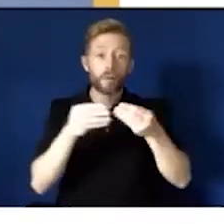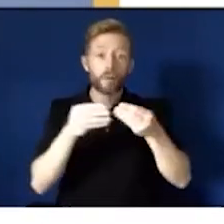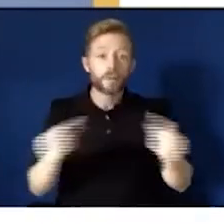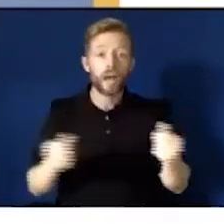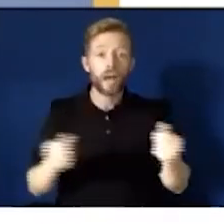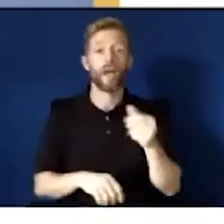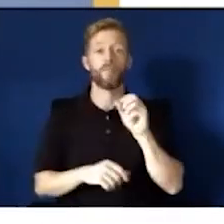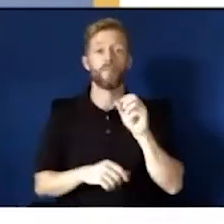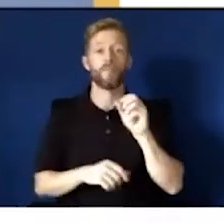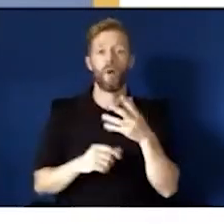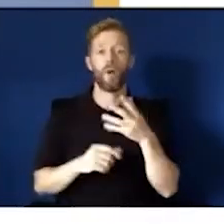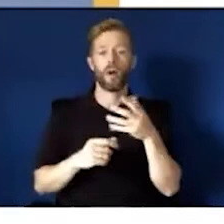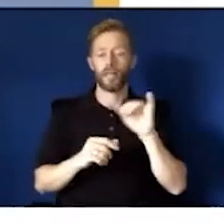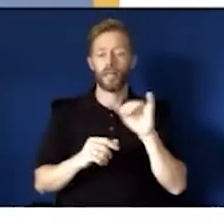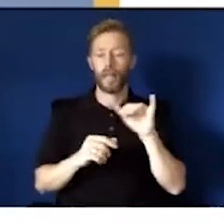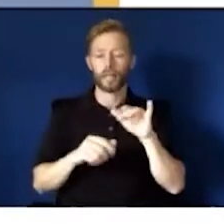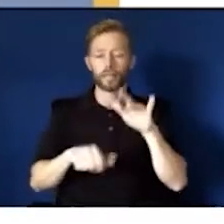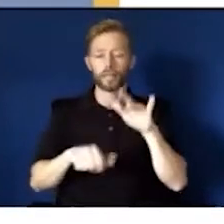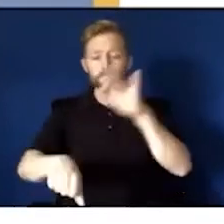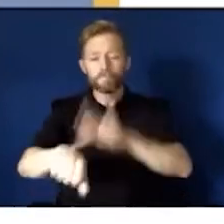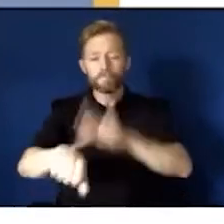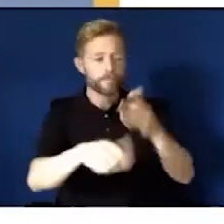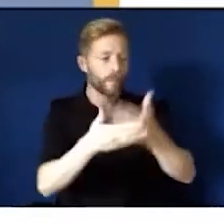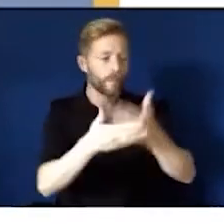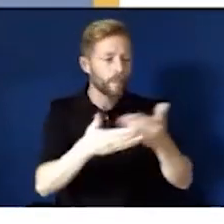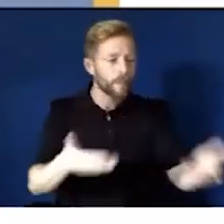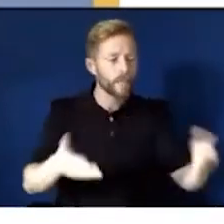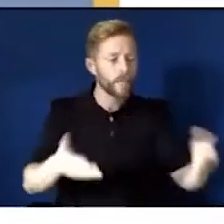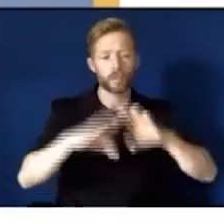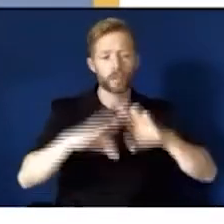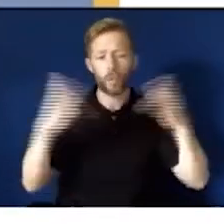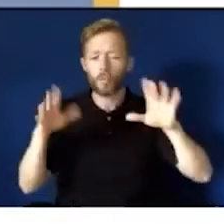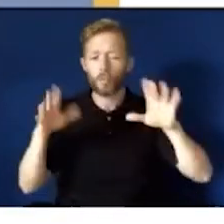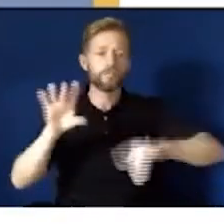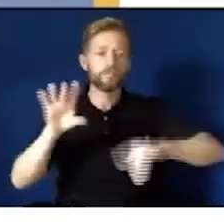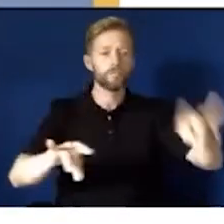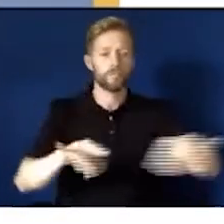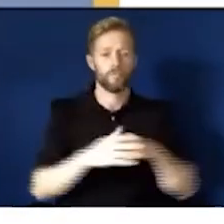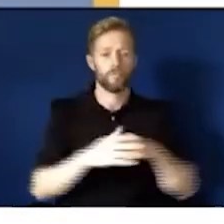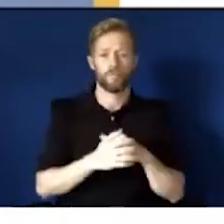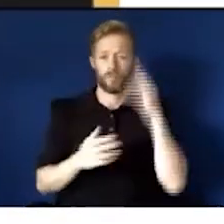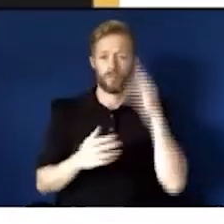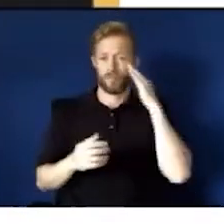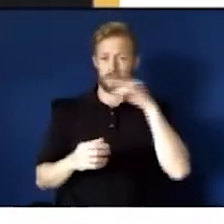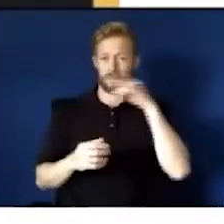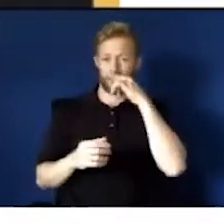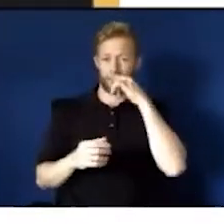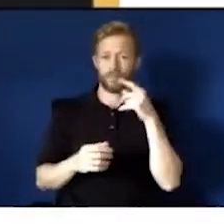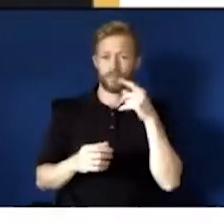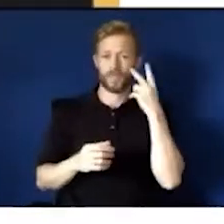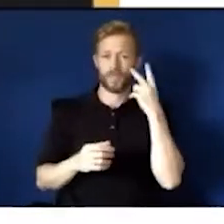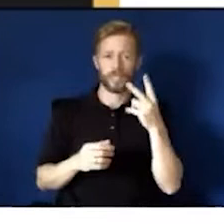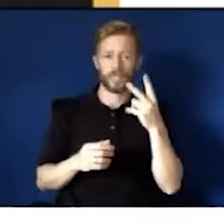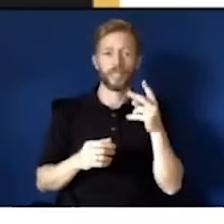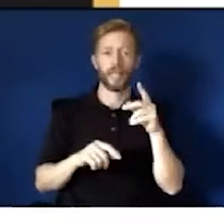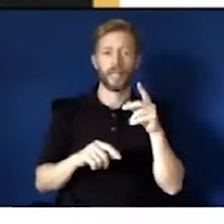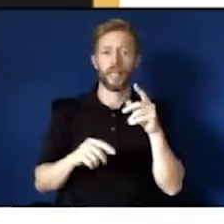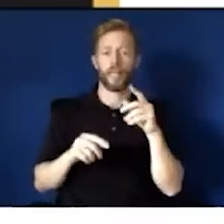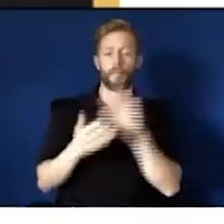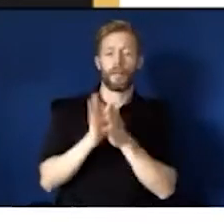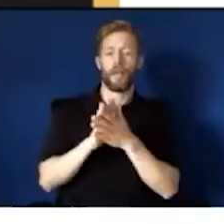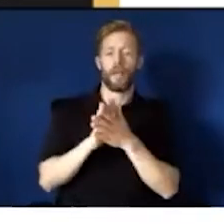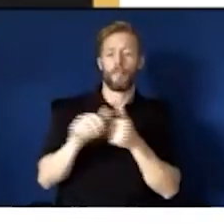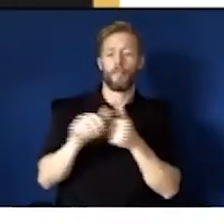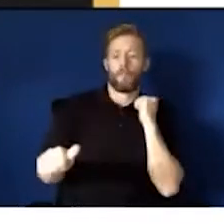problem solve or, you know, engage it with materials that are more open-ended. You know, kids are kind of, I've seen that they kind